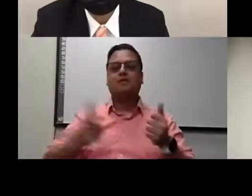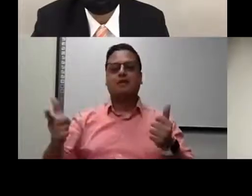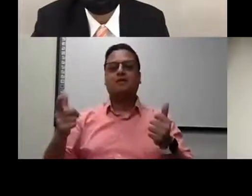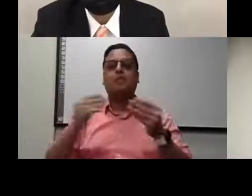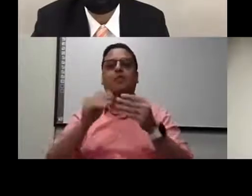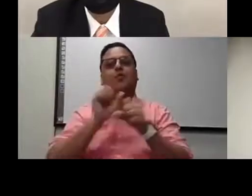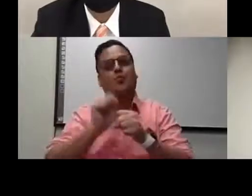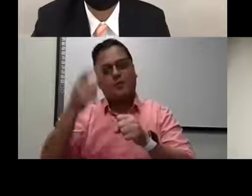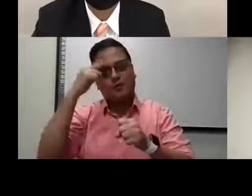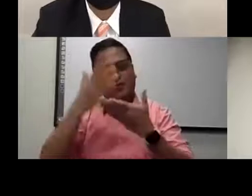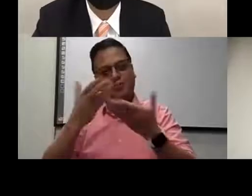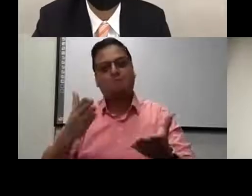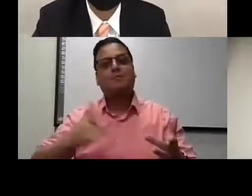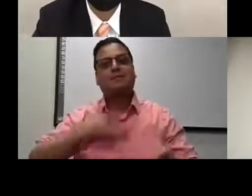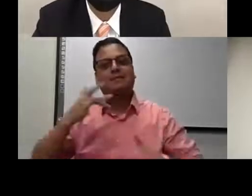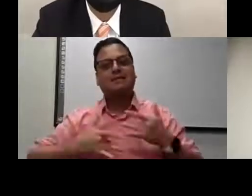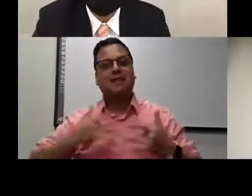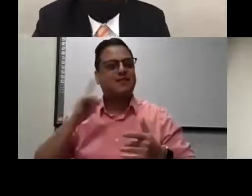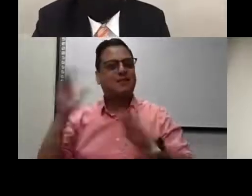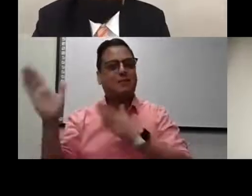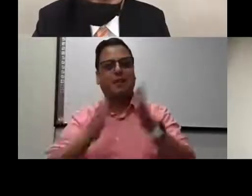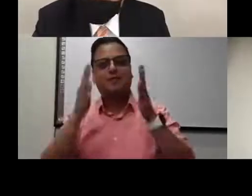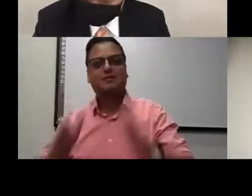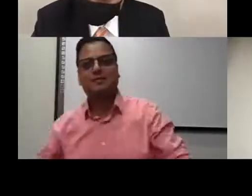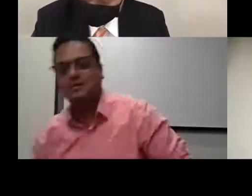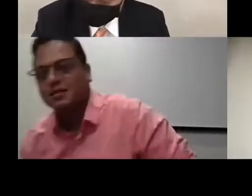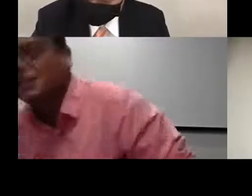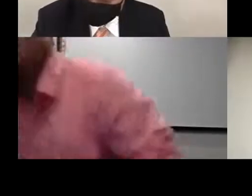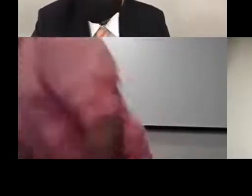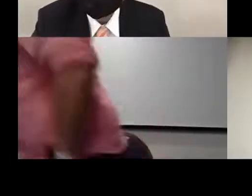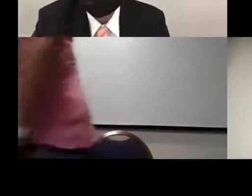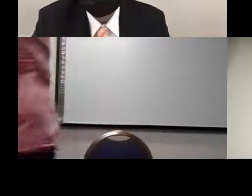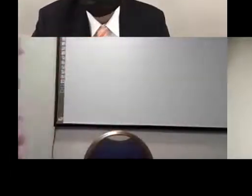but excited to hear what the plan is. Thanks. Thank you, David.